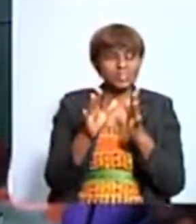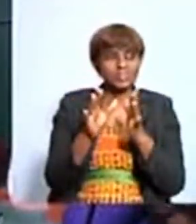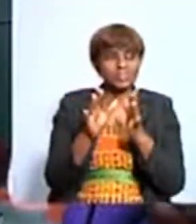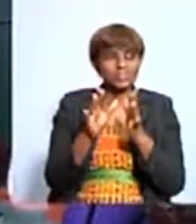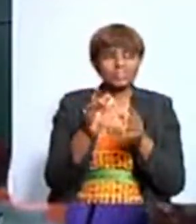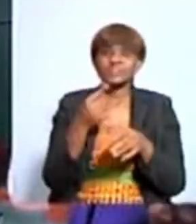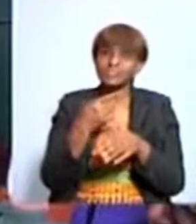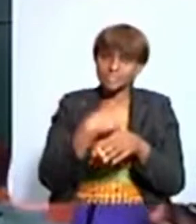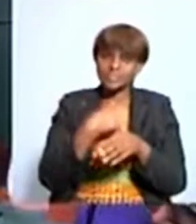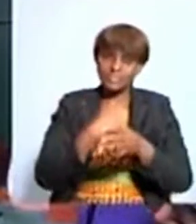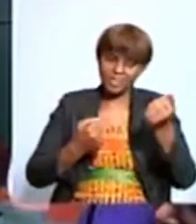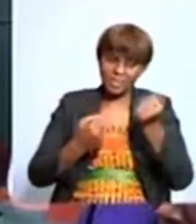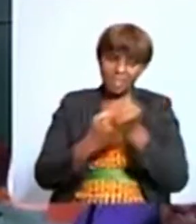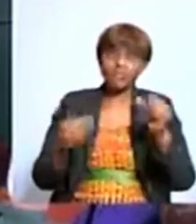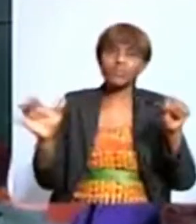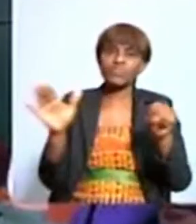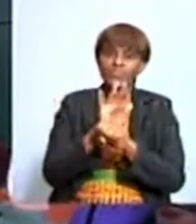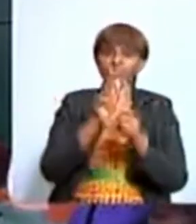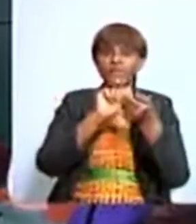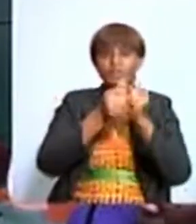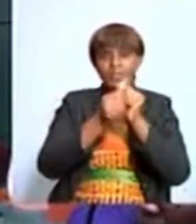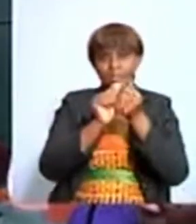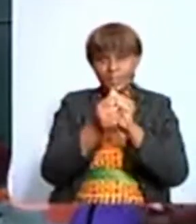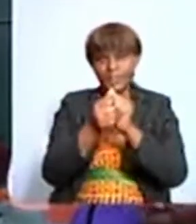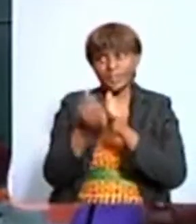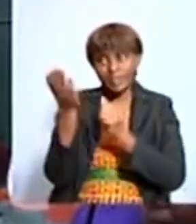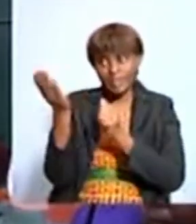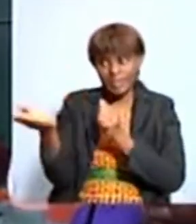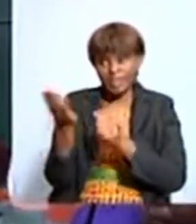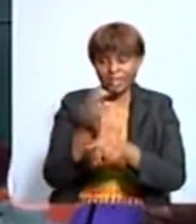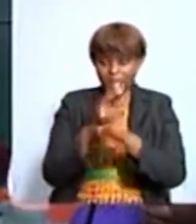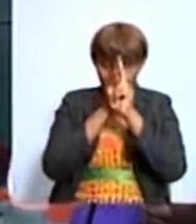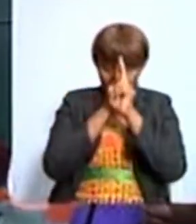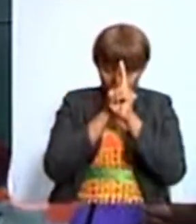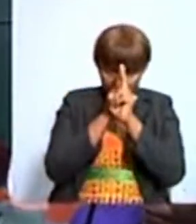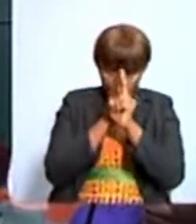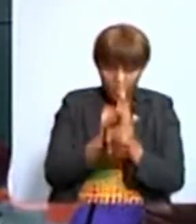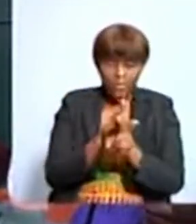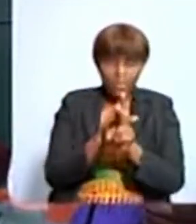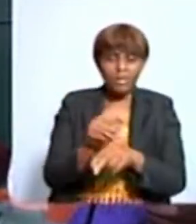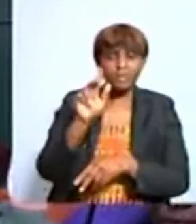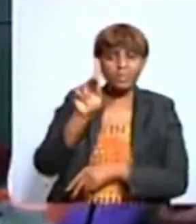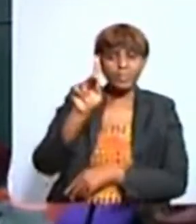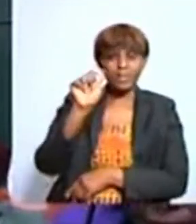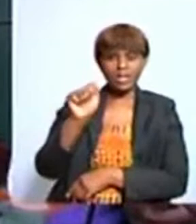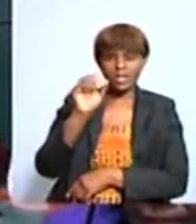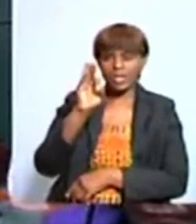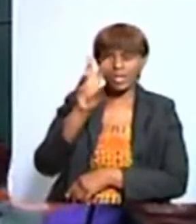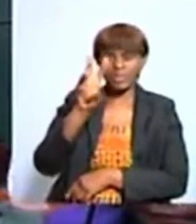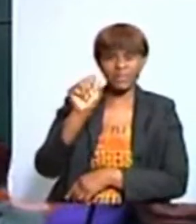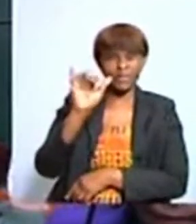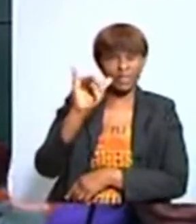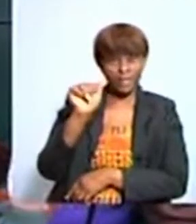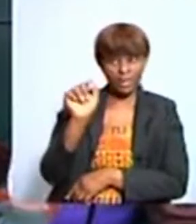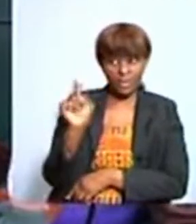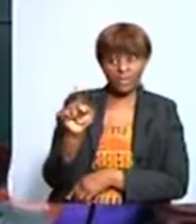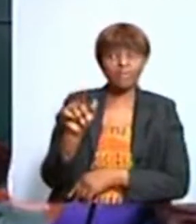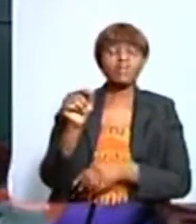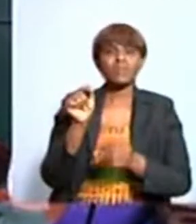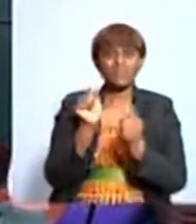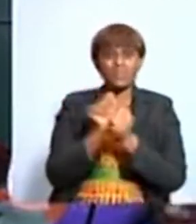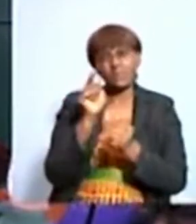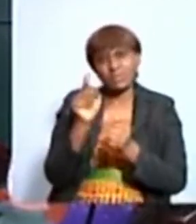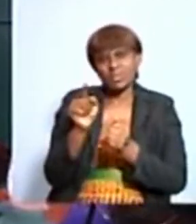I fully support the amendments by Honorable Atotwe Mfwanya. And indeed, I find it